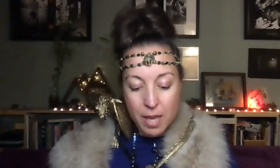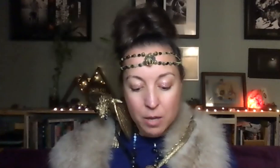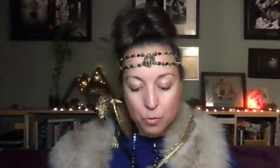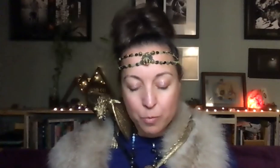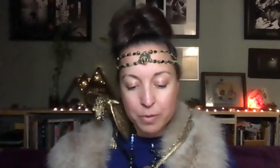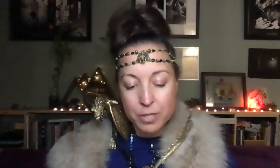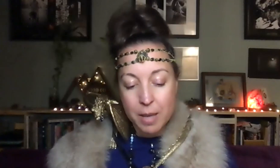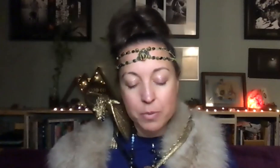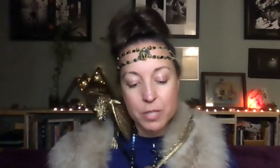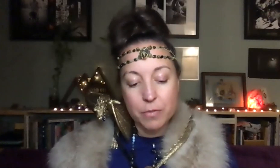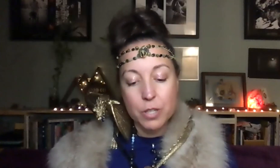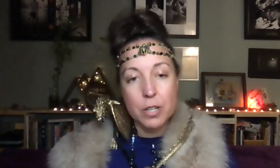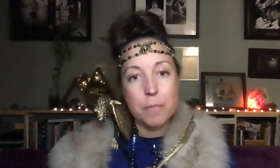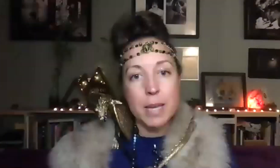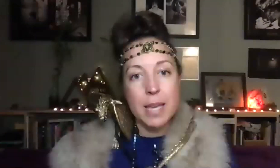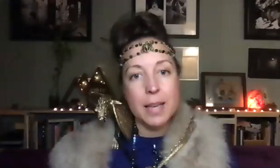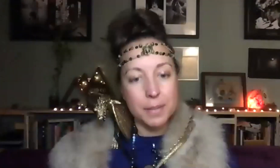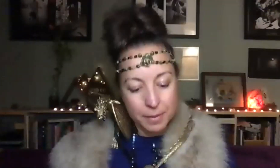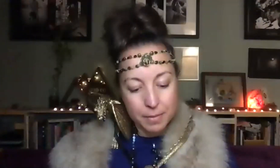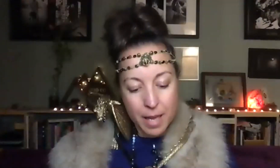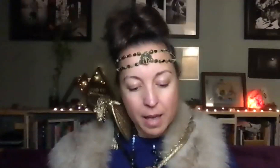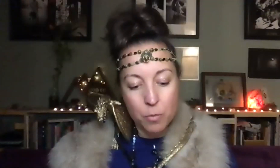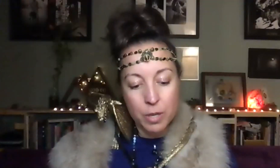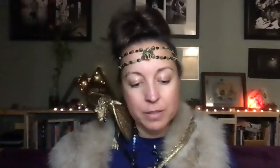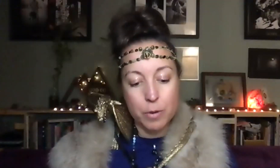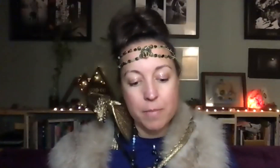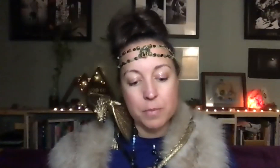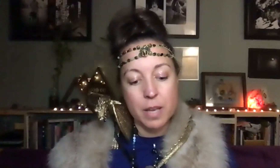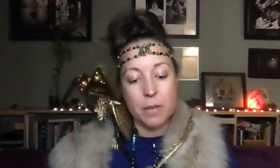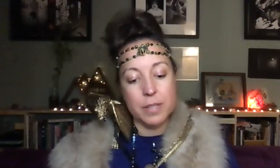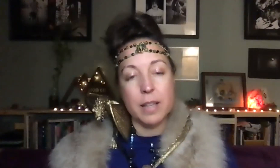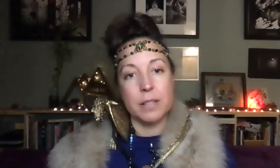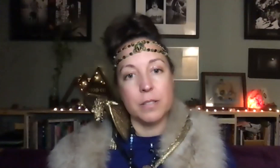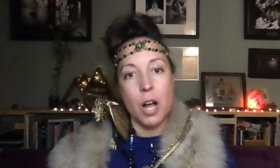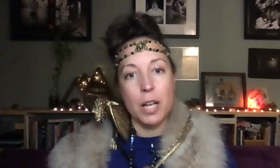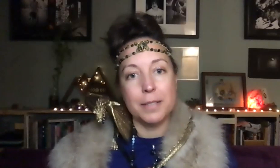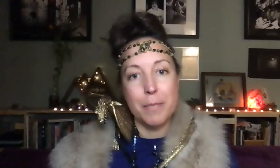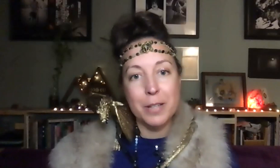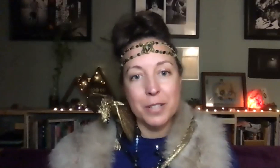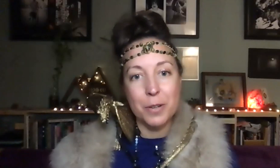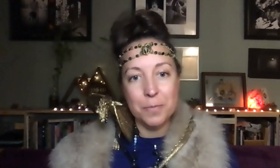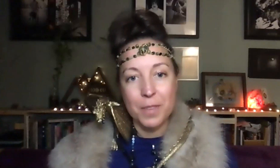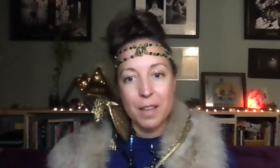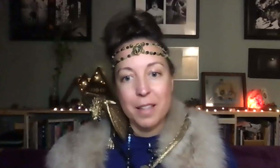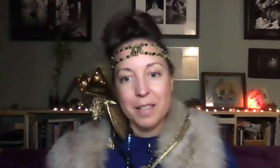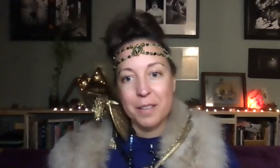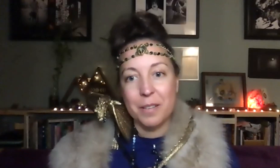with a group of shapeshifter beings that would describe themselves as